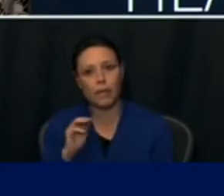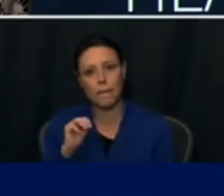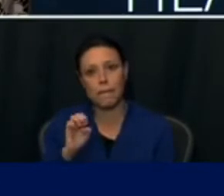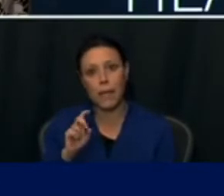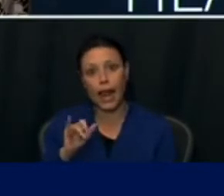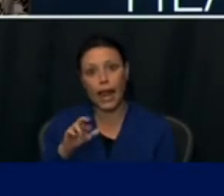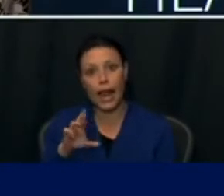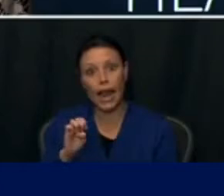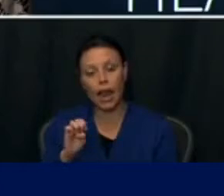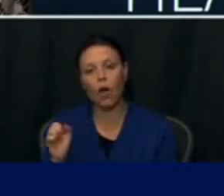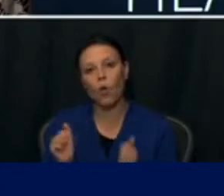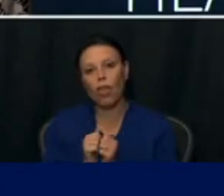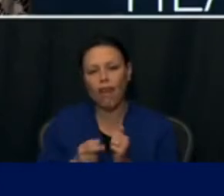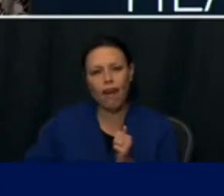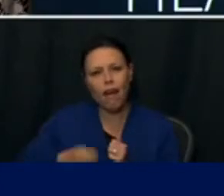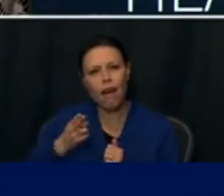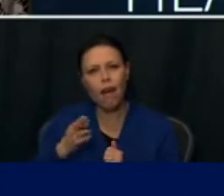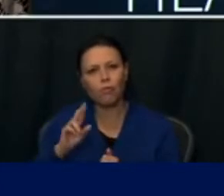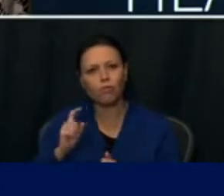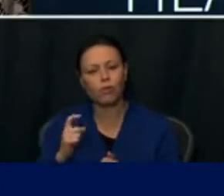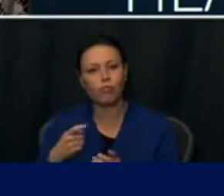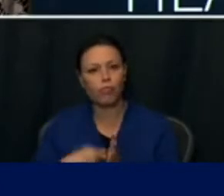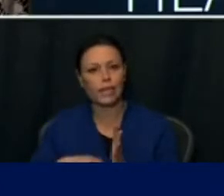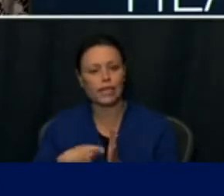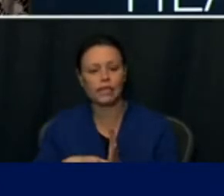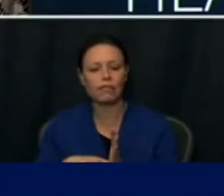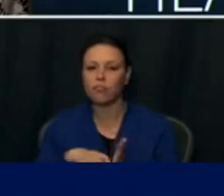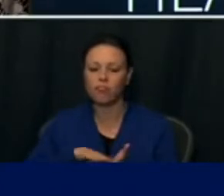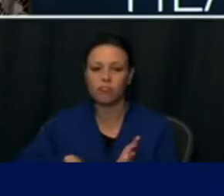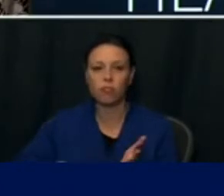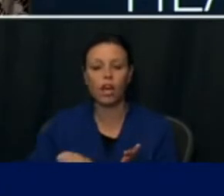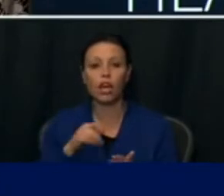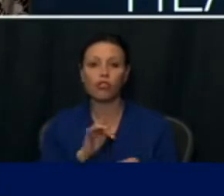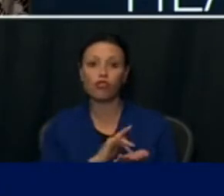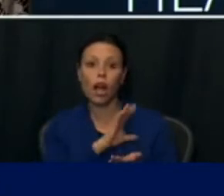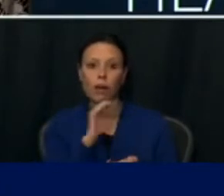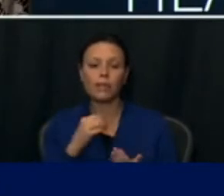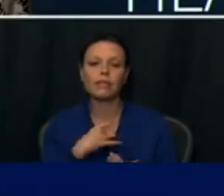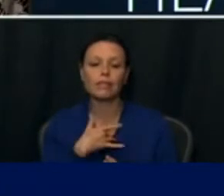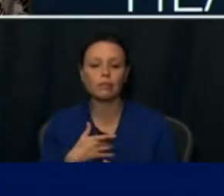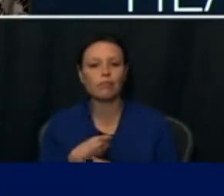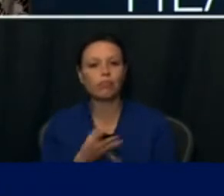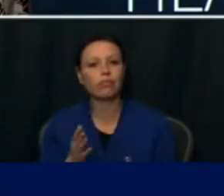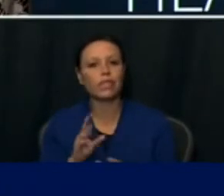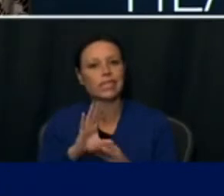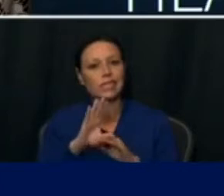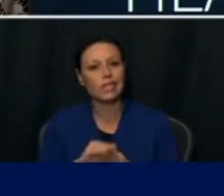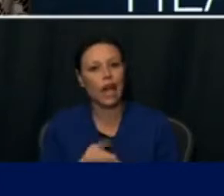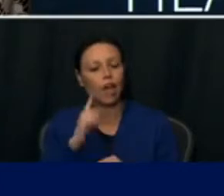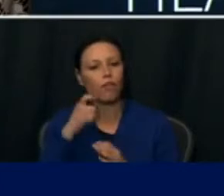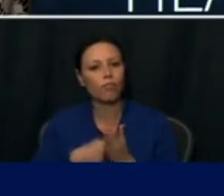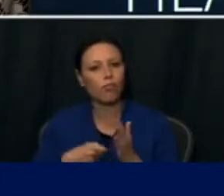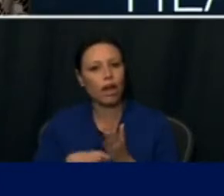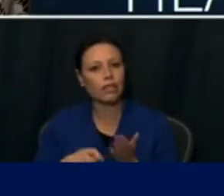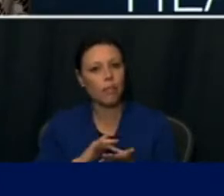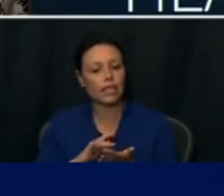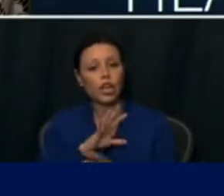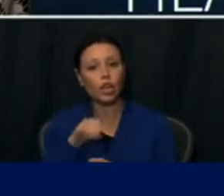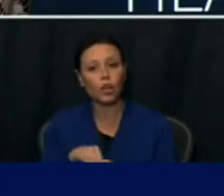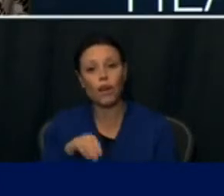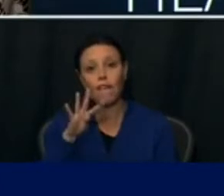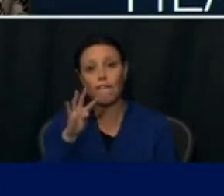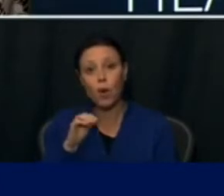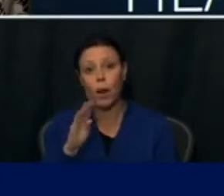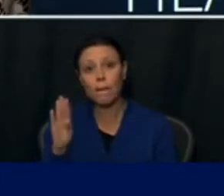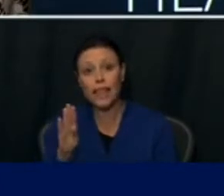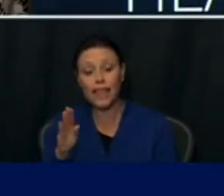prescription prices currently drug companies provide large discounts on the price of prescription medicines including nearly $40